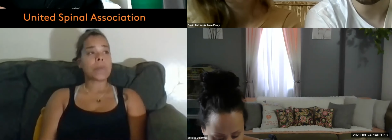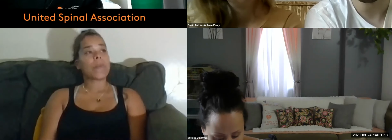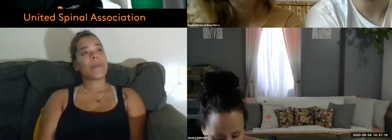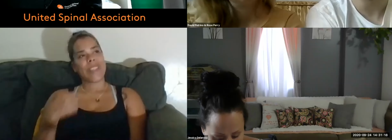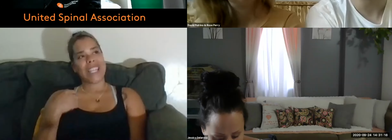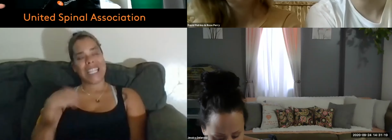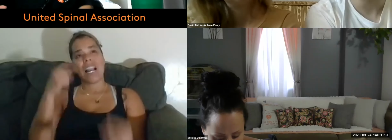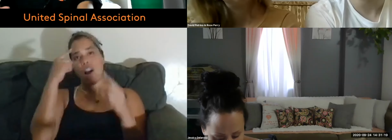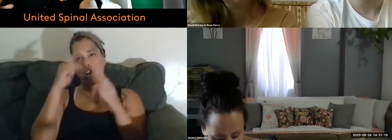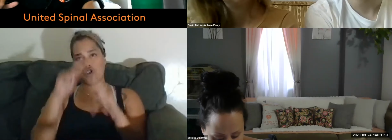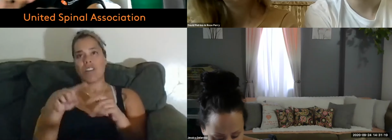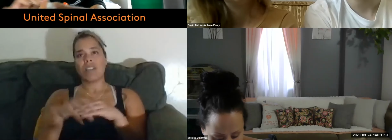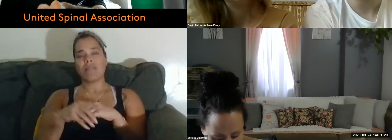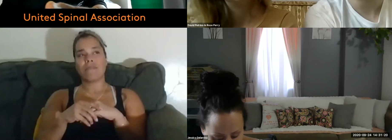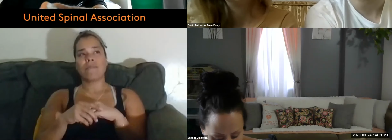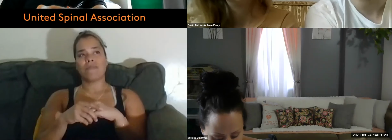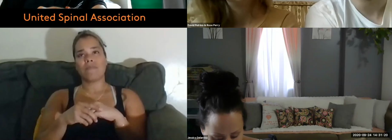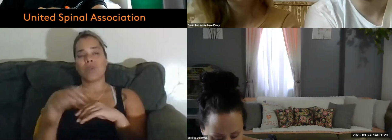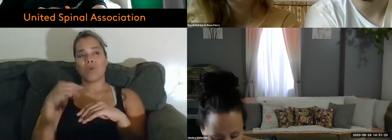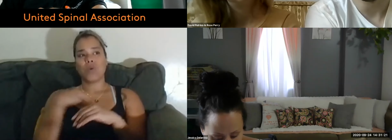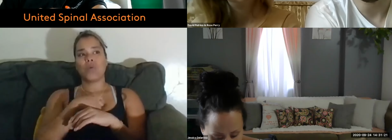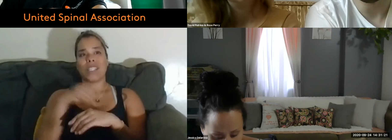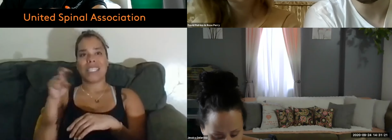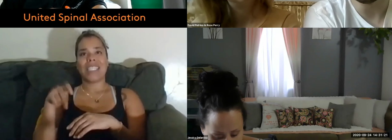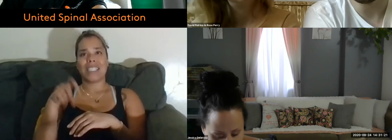need some kind of